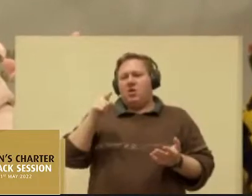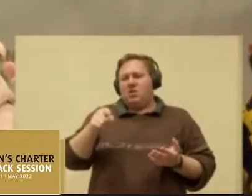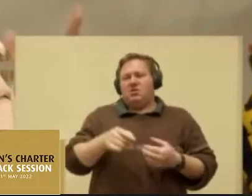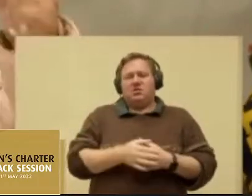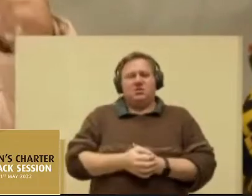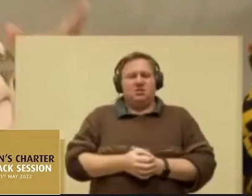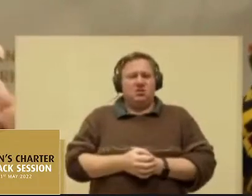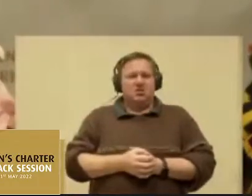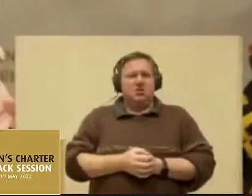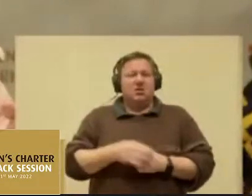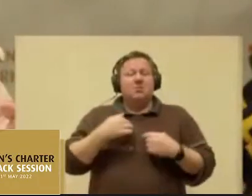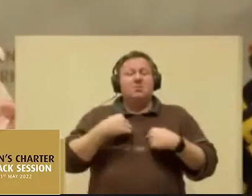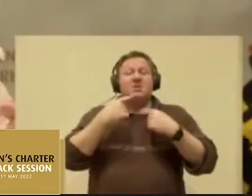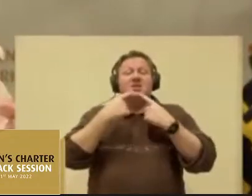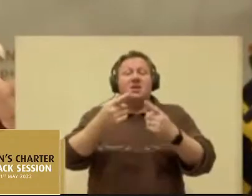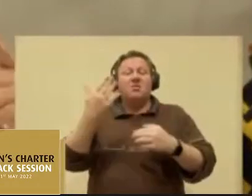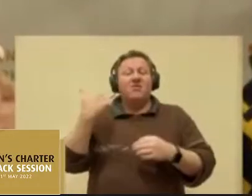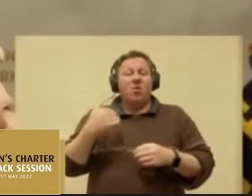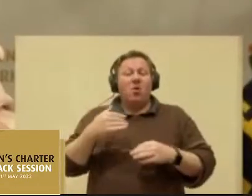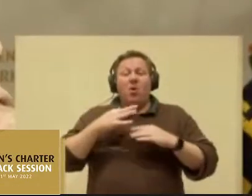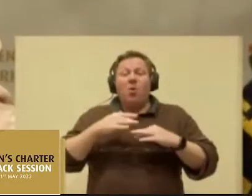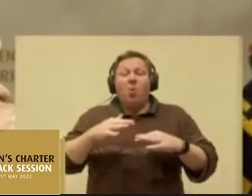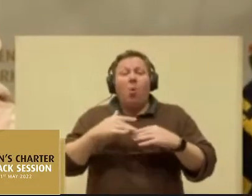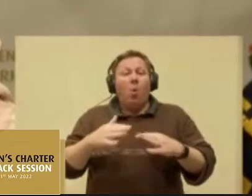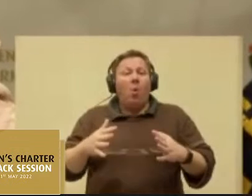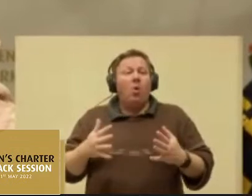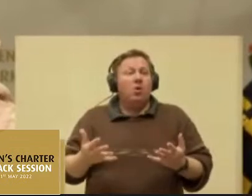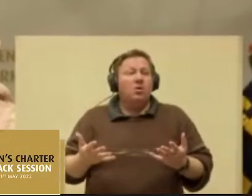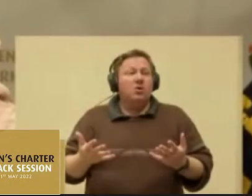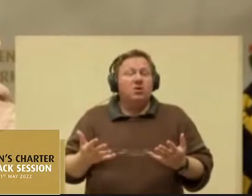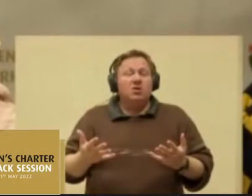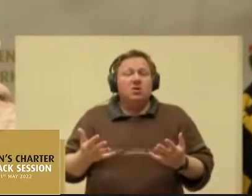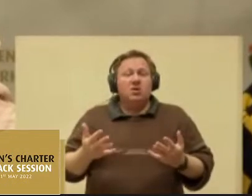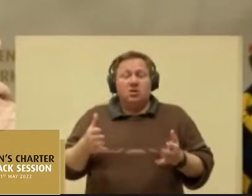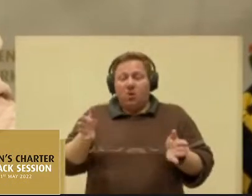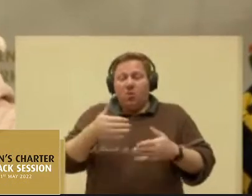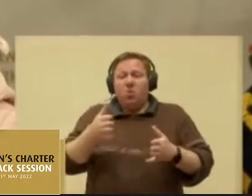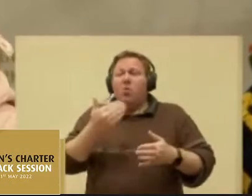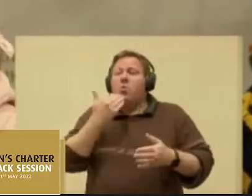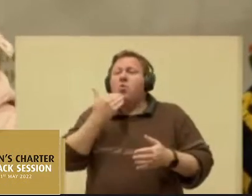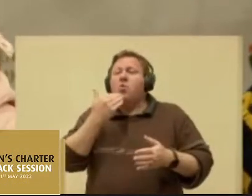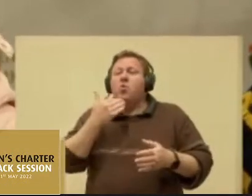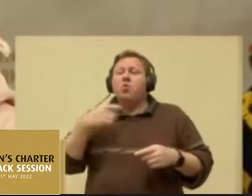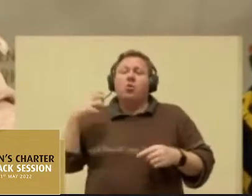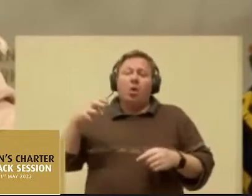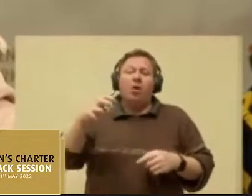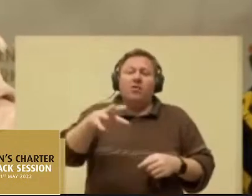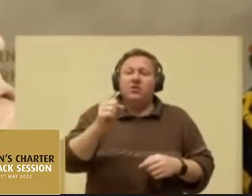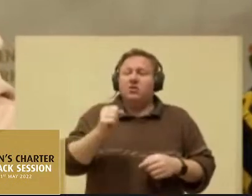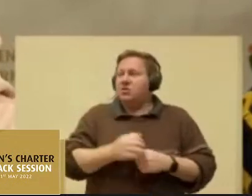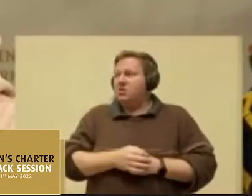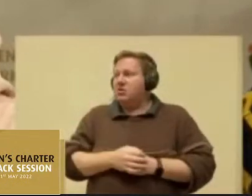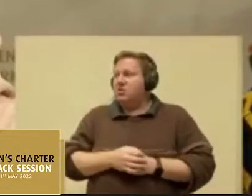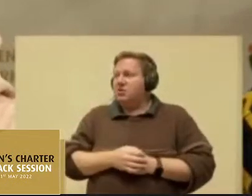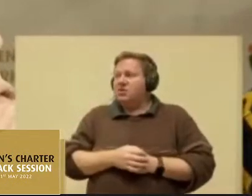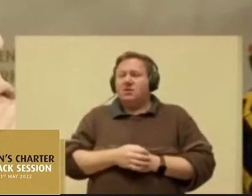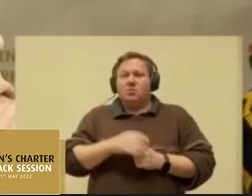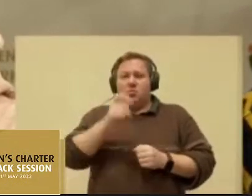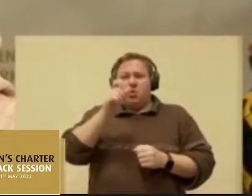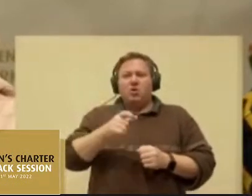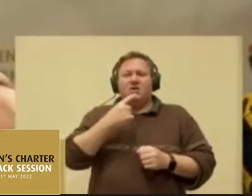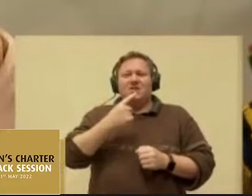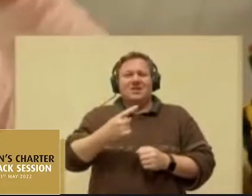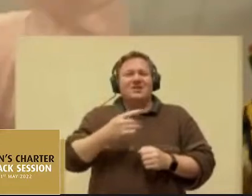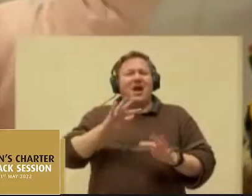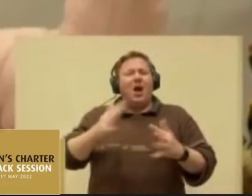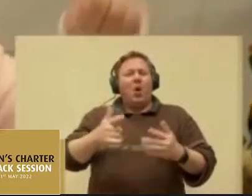before if there is no water who is the one that must go and fetch water someone came here and said for how long must our